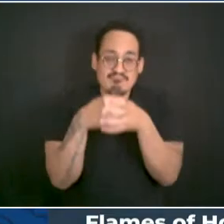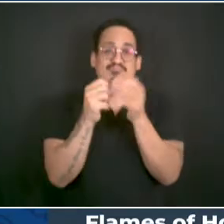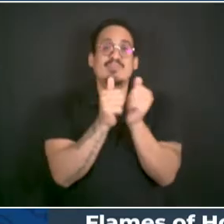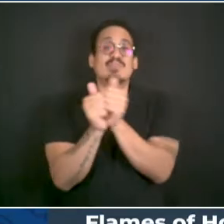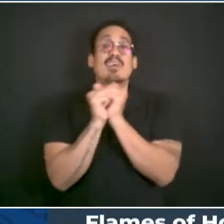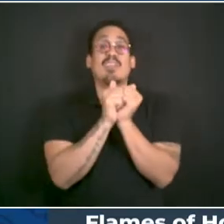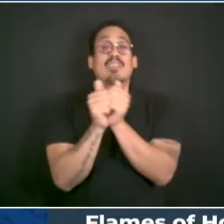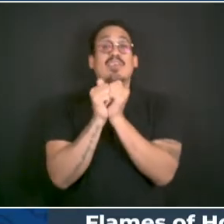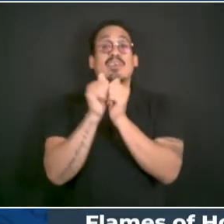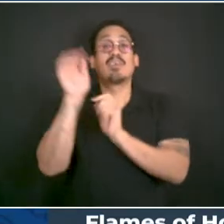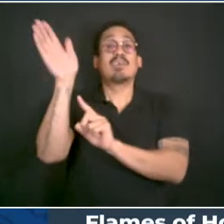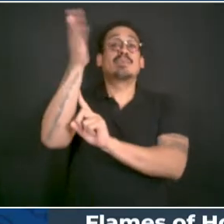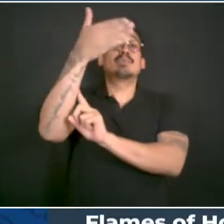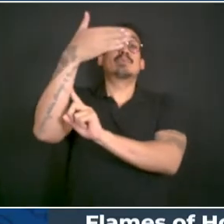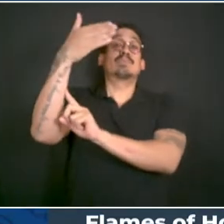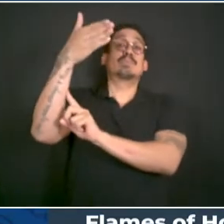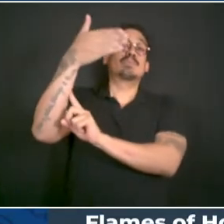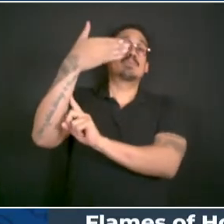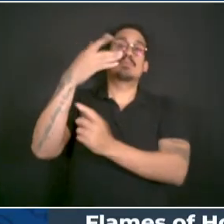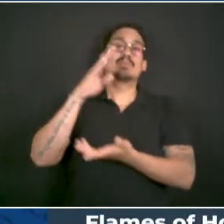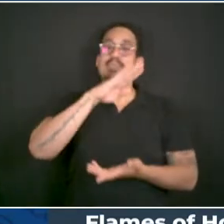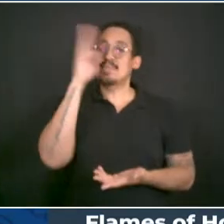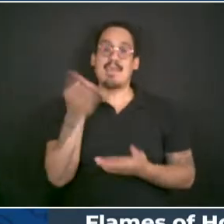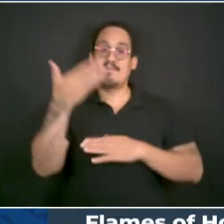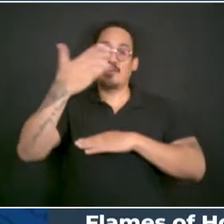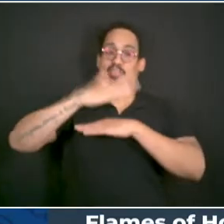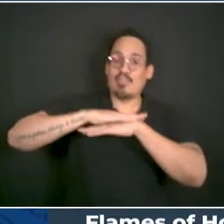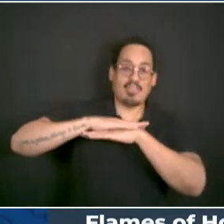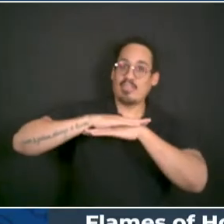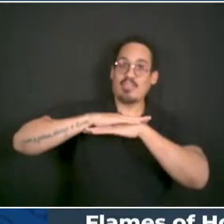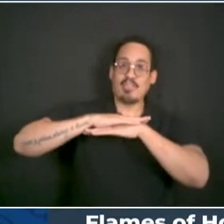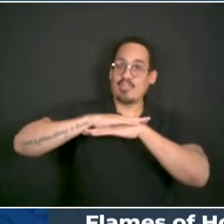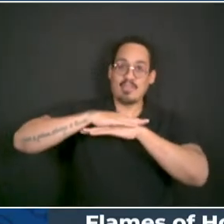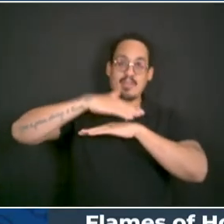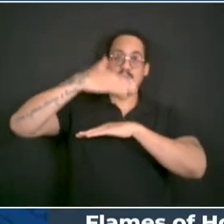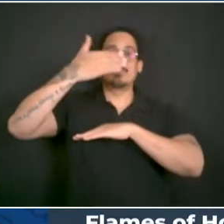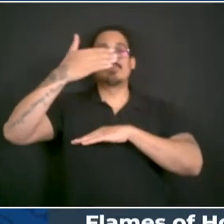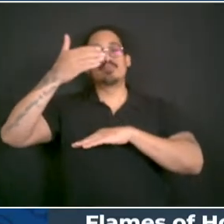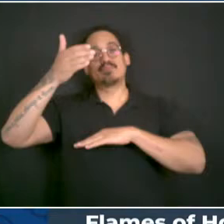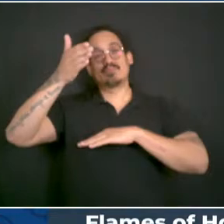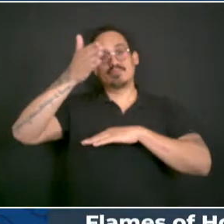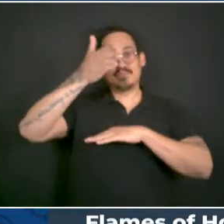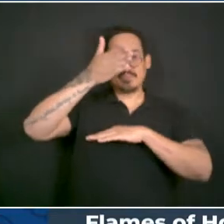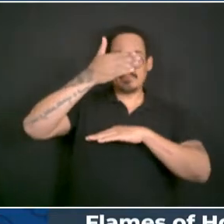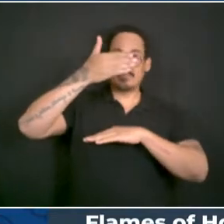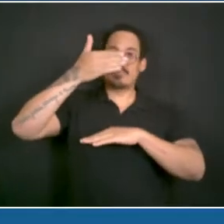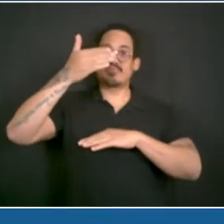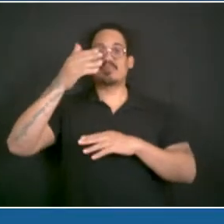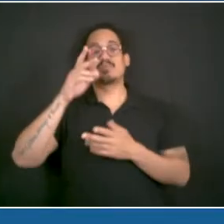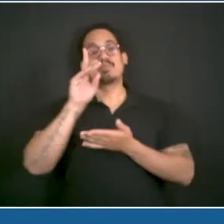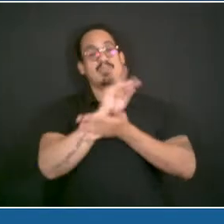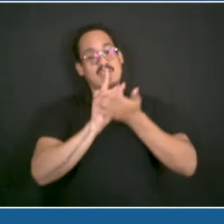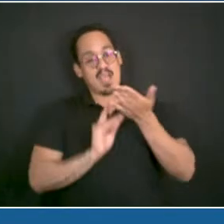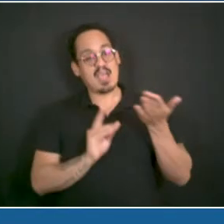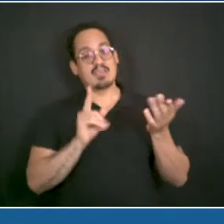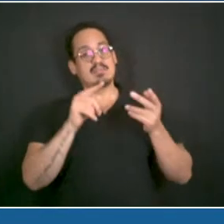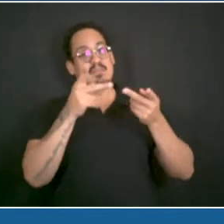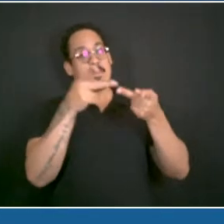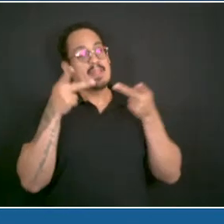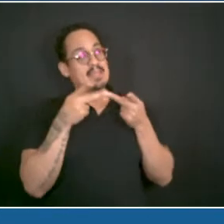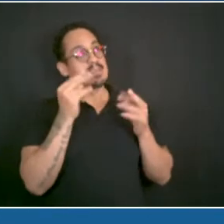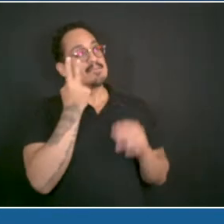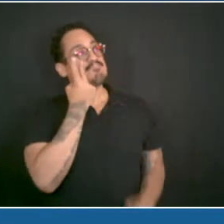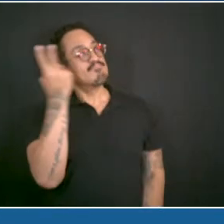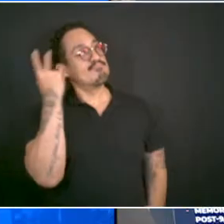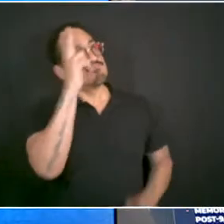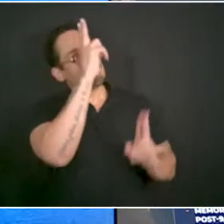look at it is abstract, it is realistic, it is designed to just be a place of reflection and honor for